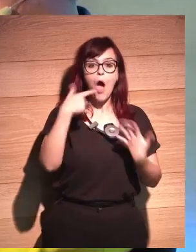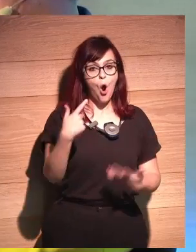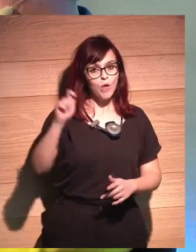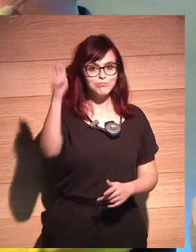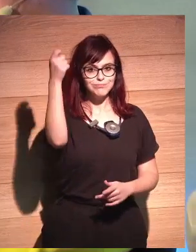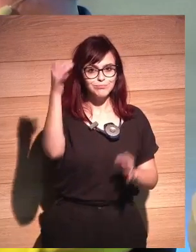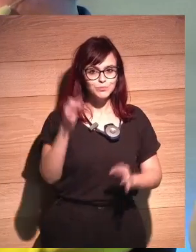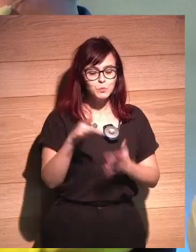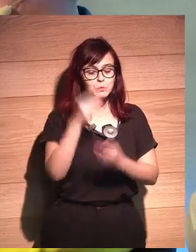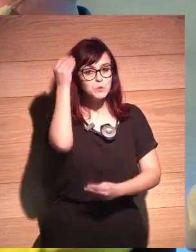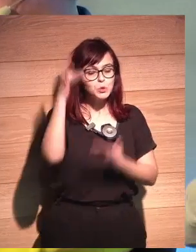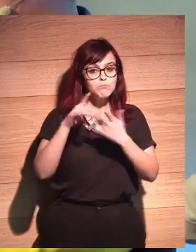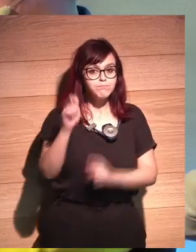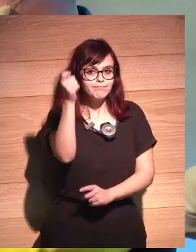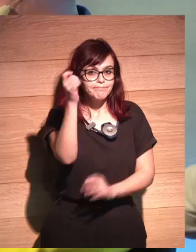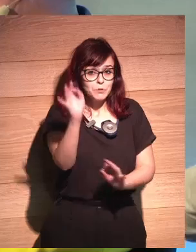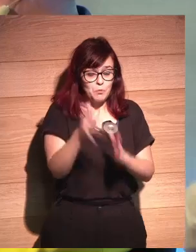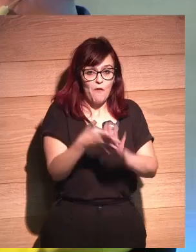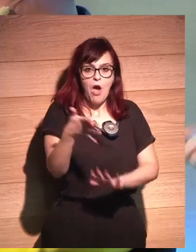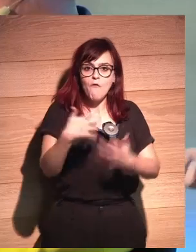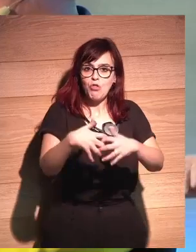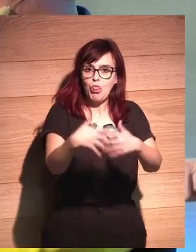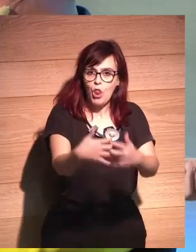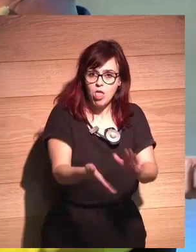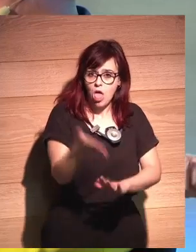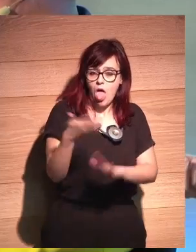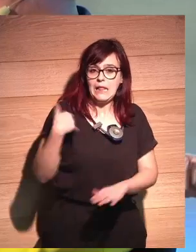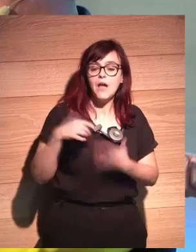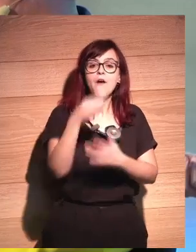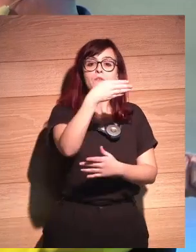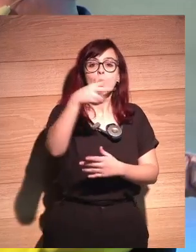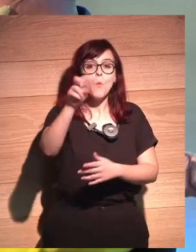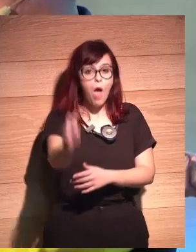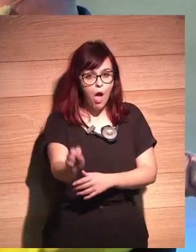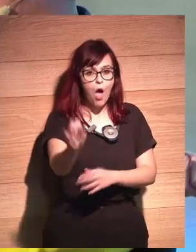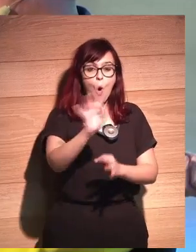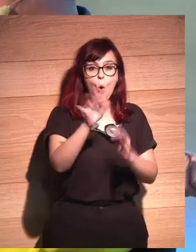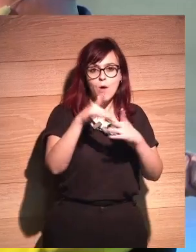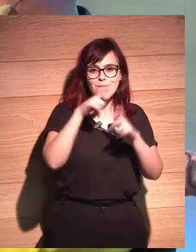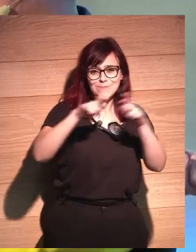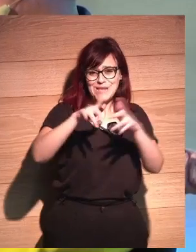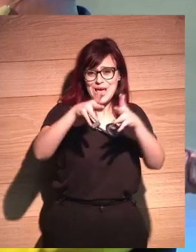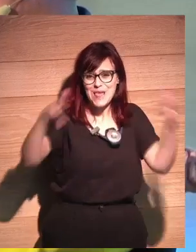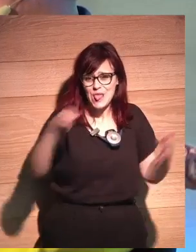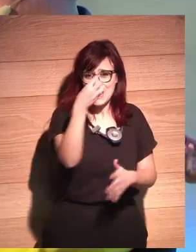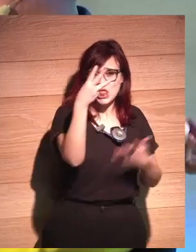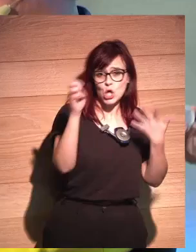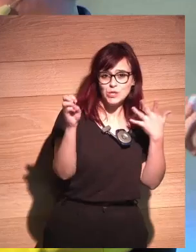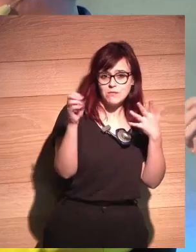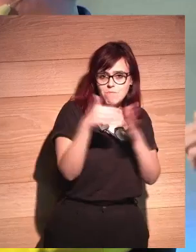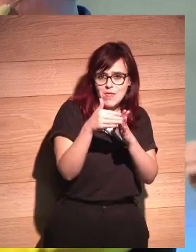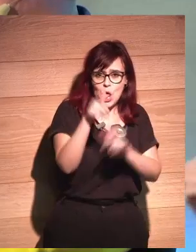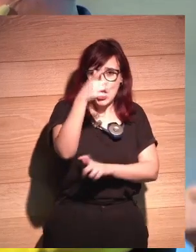impact, and this is possible now. I think that we've made it. In fact, it's working in companies like BBVA or very big companies